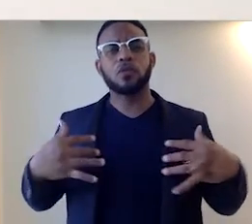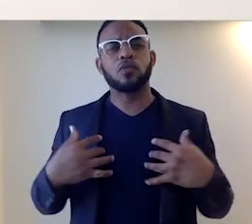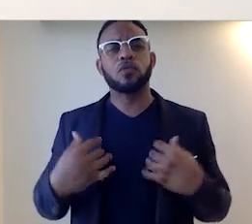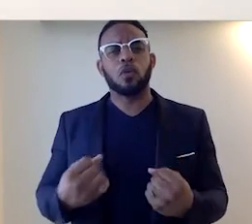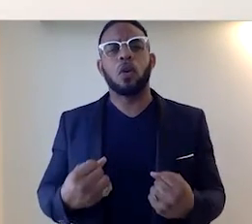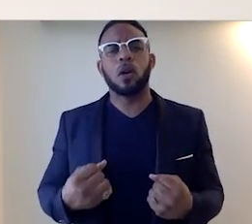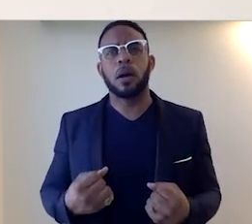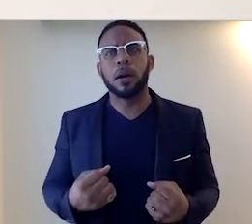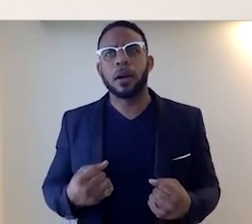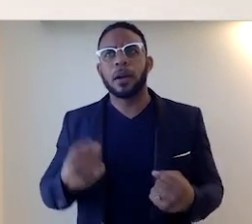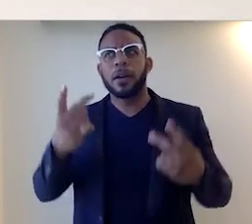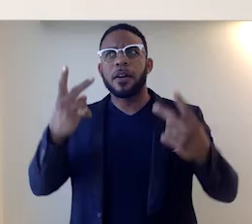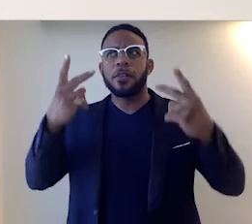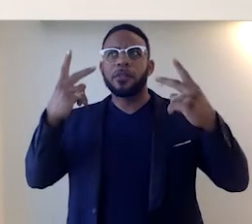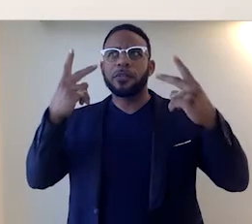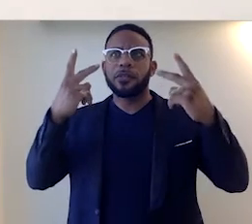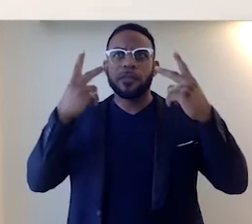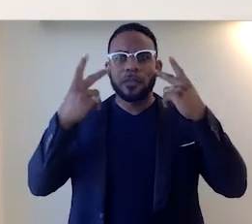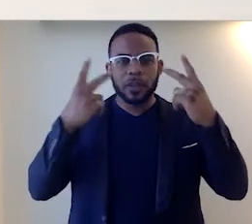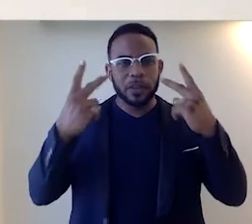strong visual